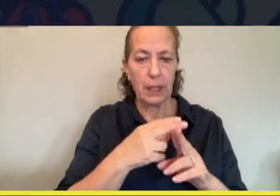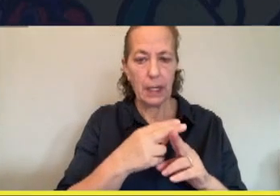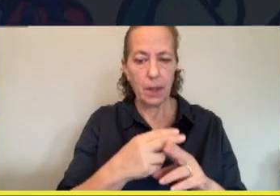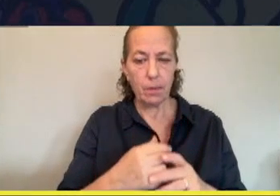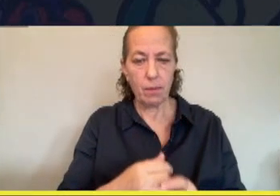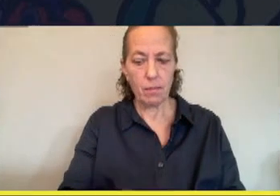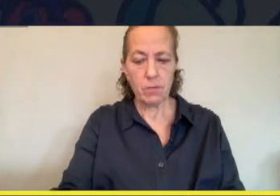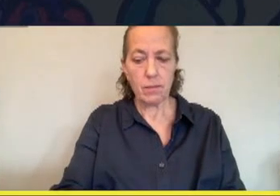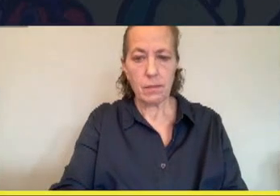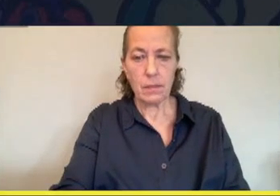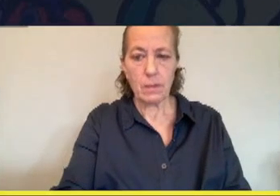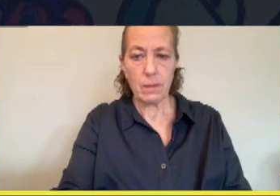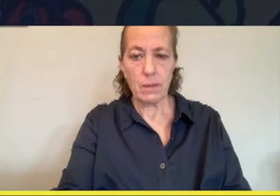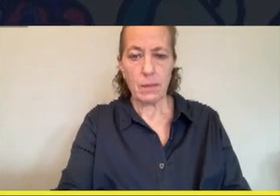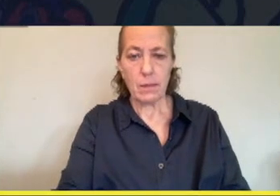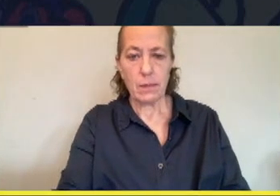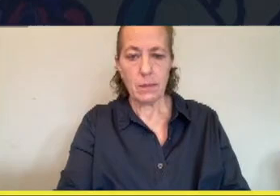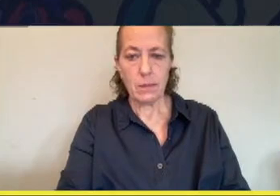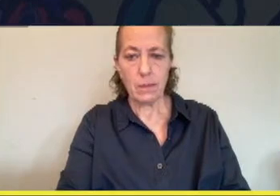Everybody